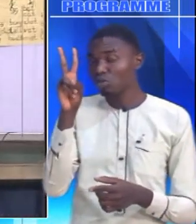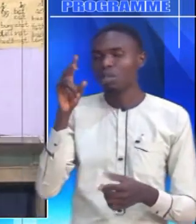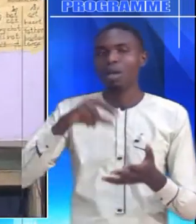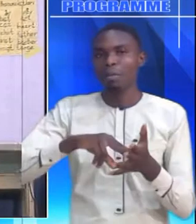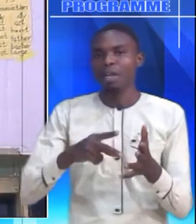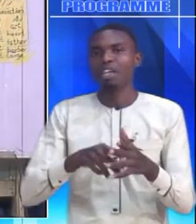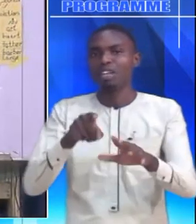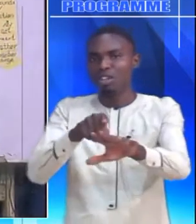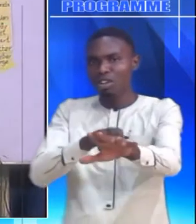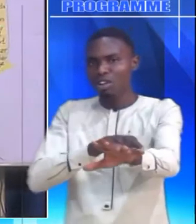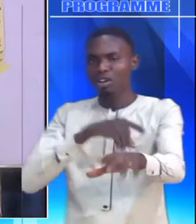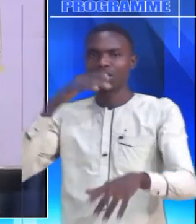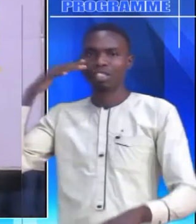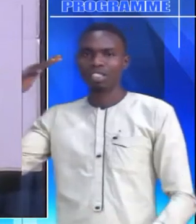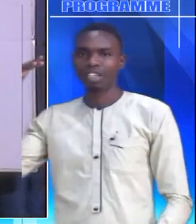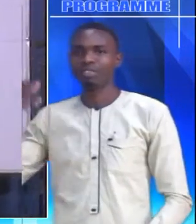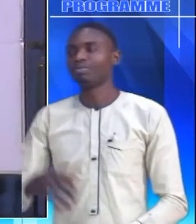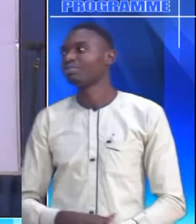here,